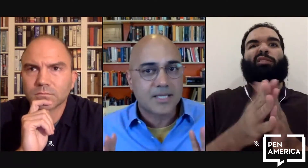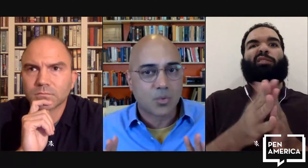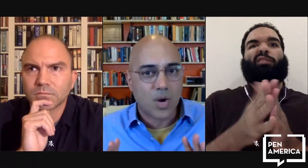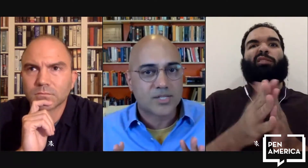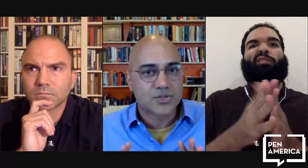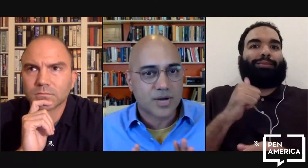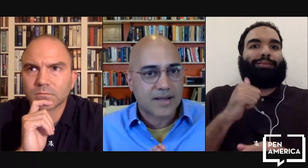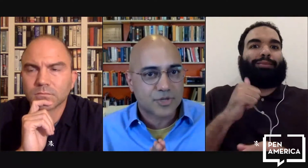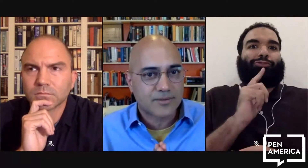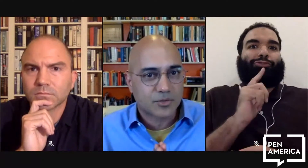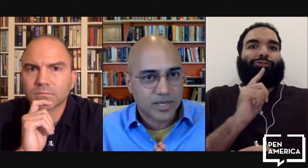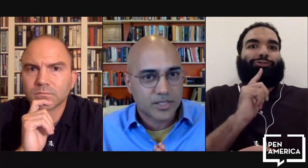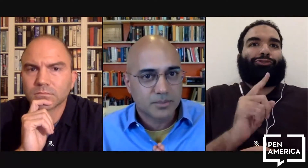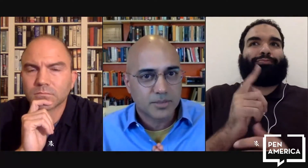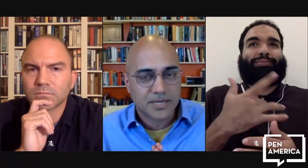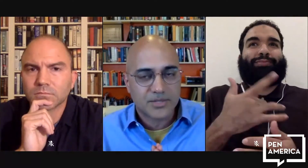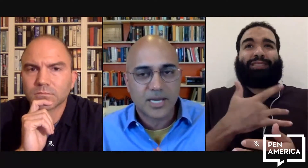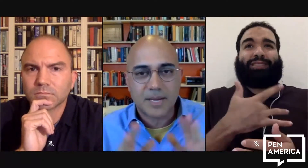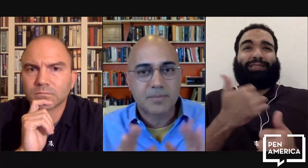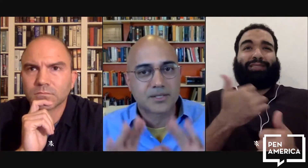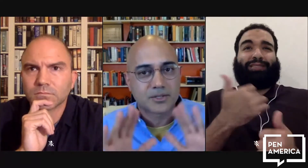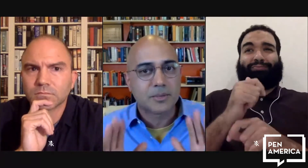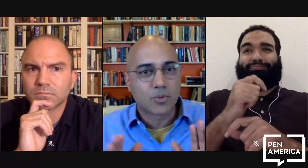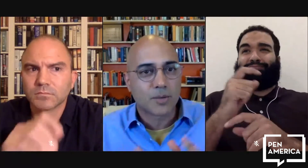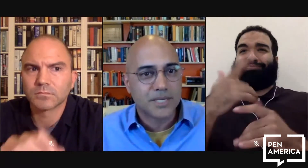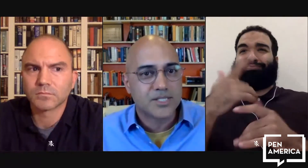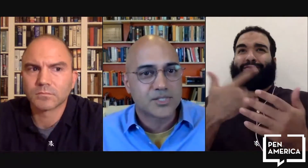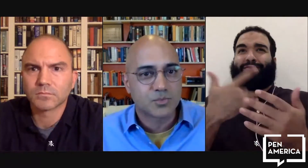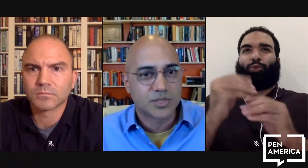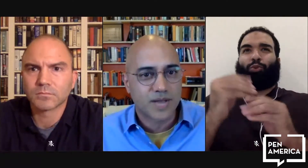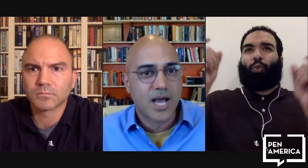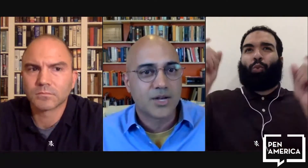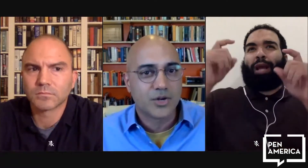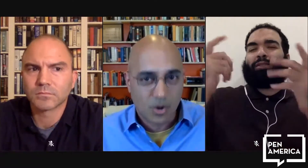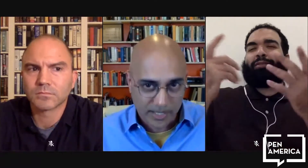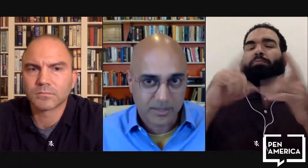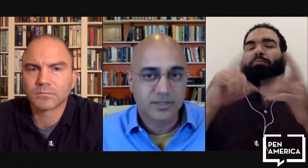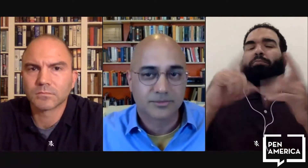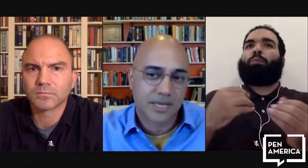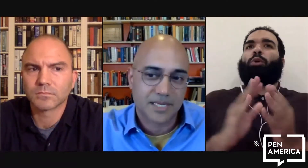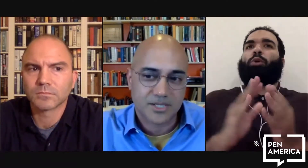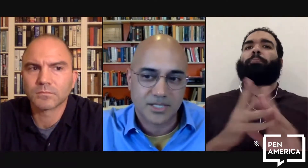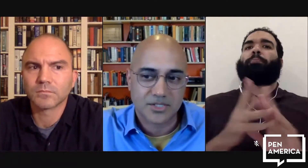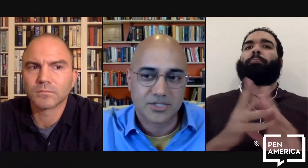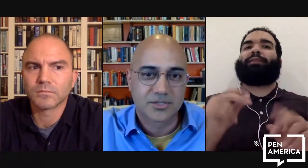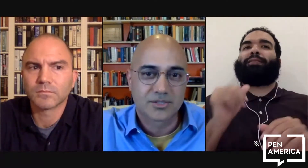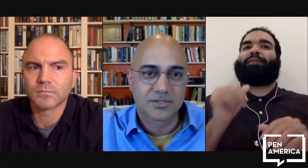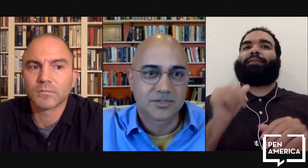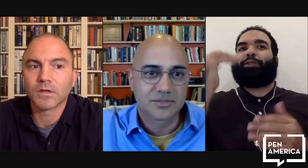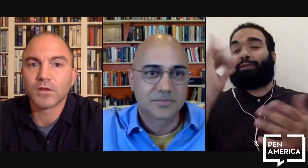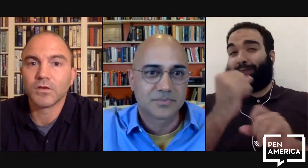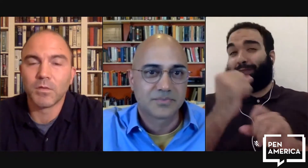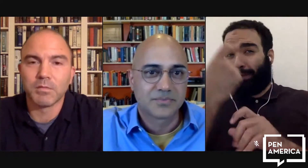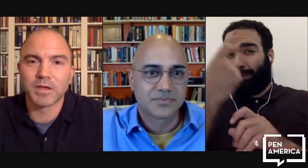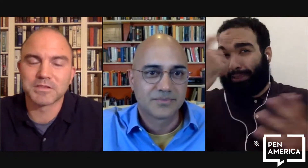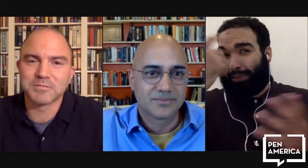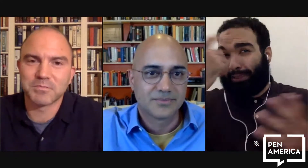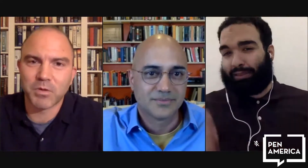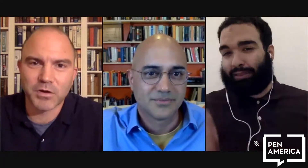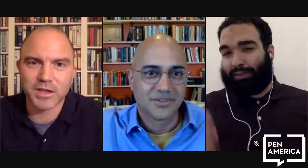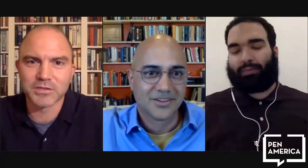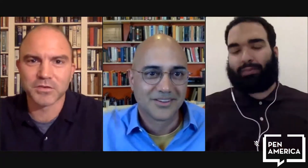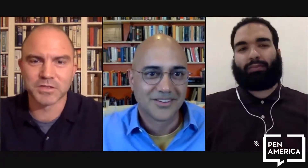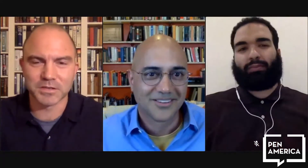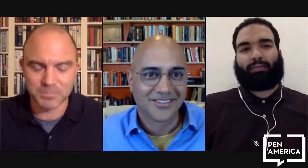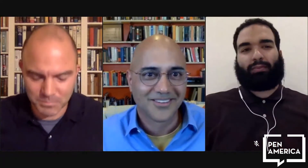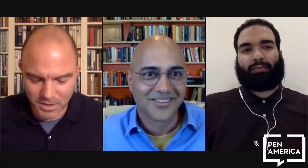any the wiser after having written the book, but I think I might be a little bit more at peace with not knowing, if that makes sense. Maybe that's part of